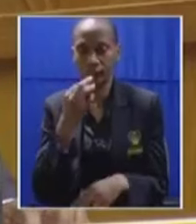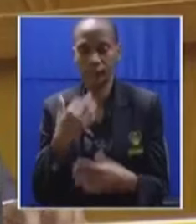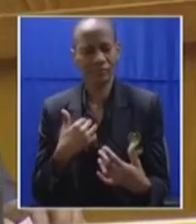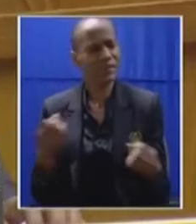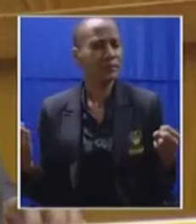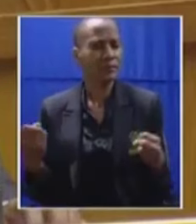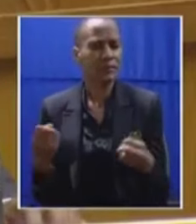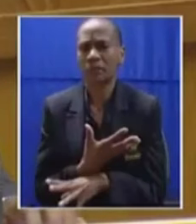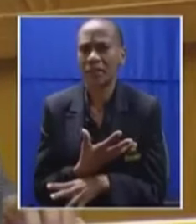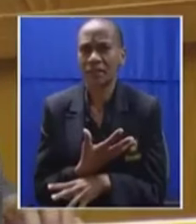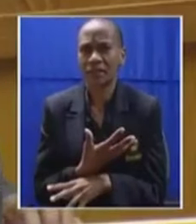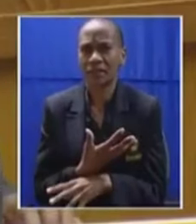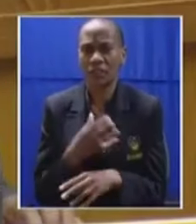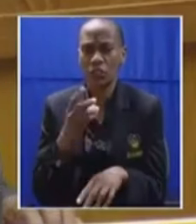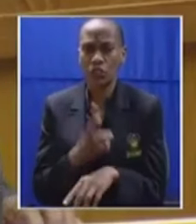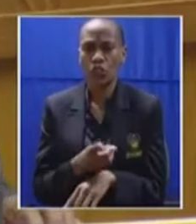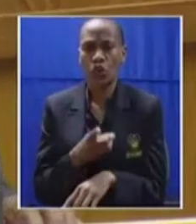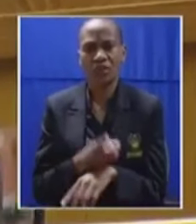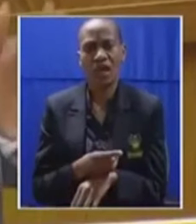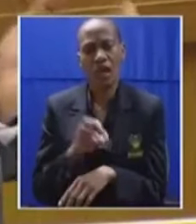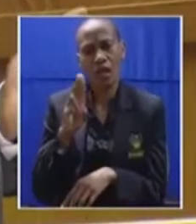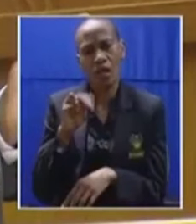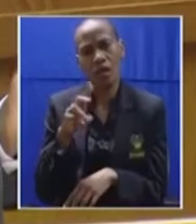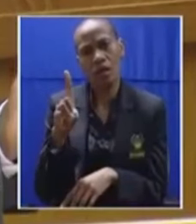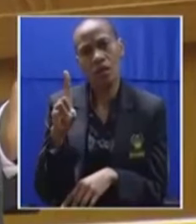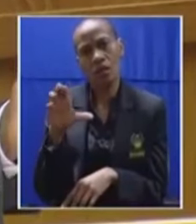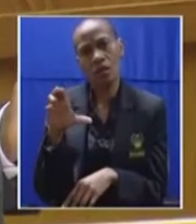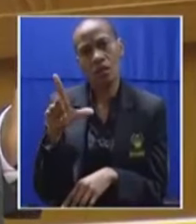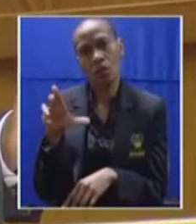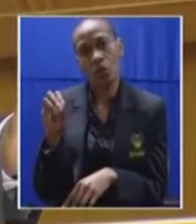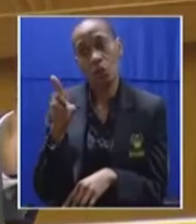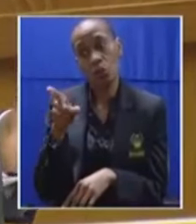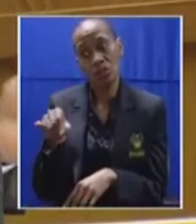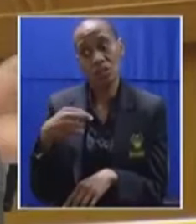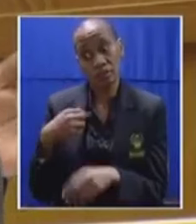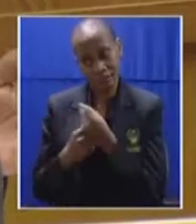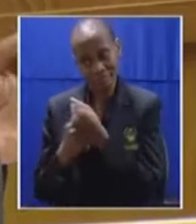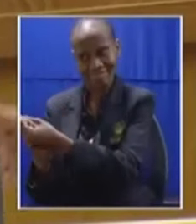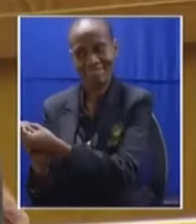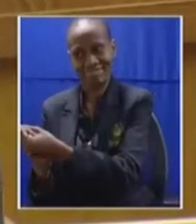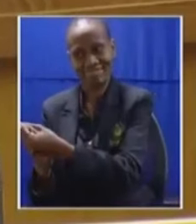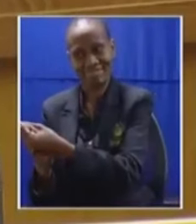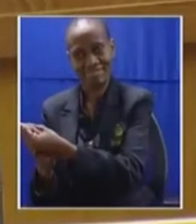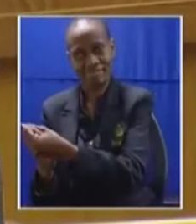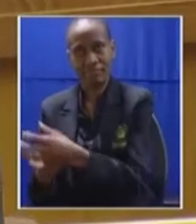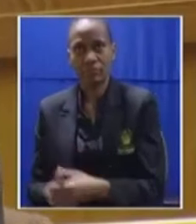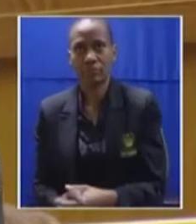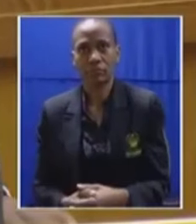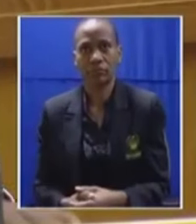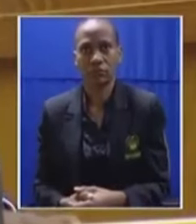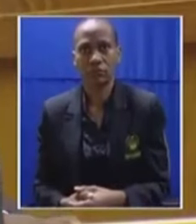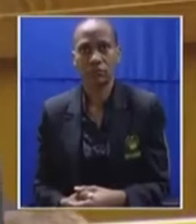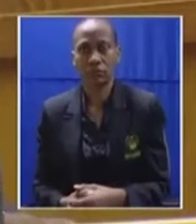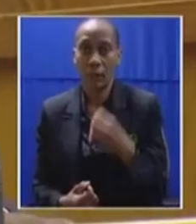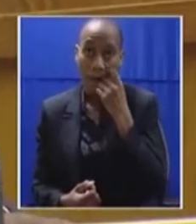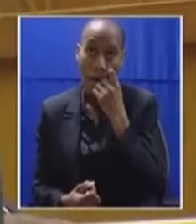surprise Honorable Dr. Ndlozi, that I agree with him. We should desist from